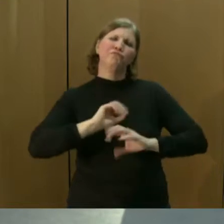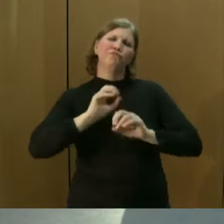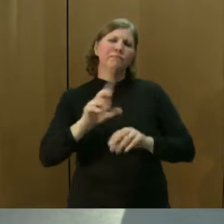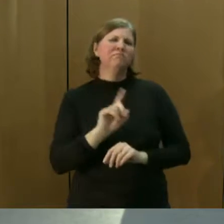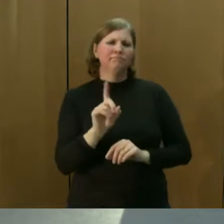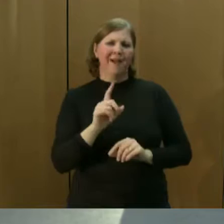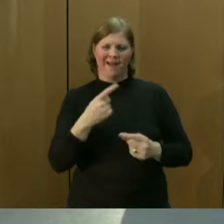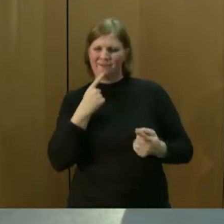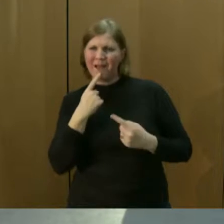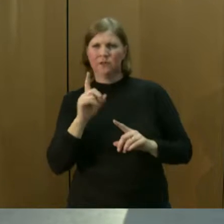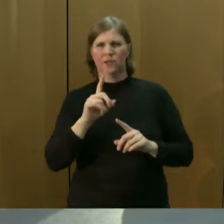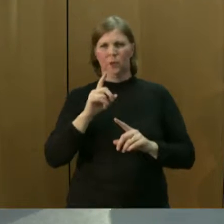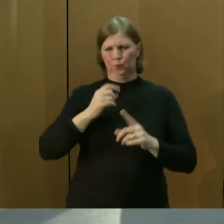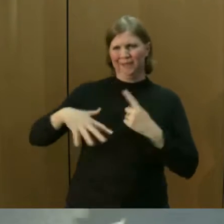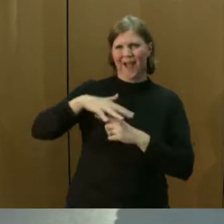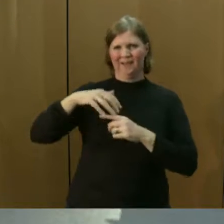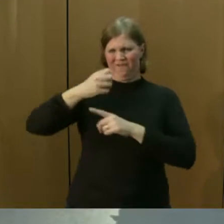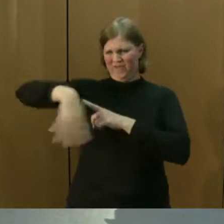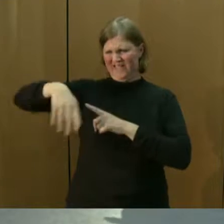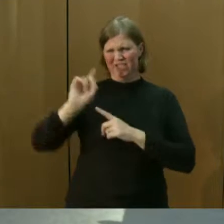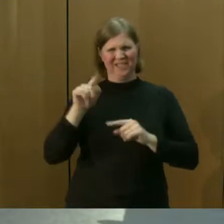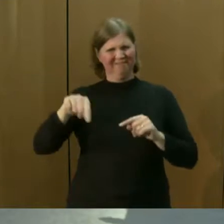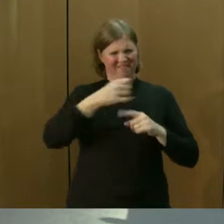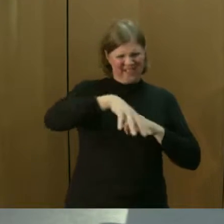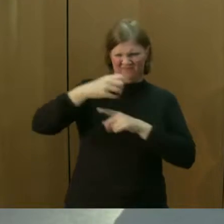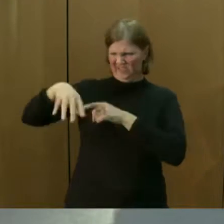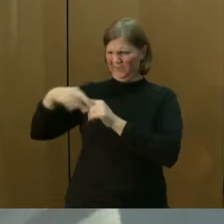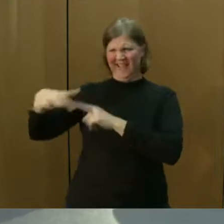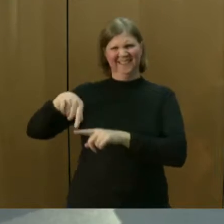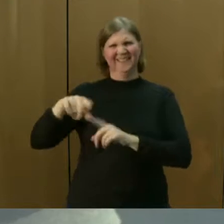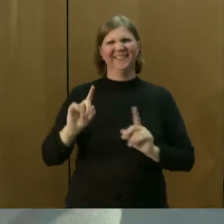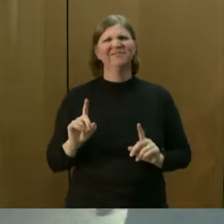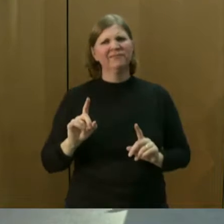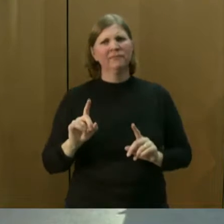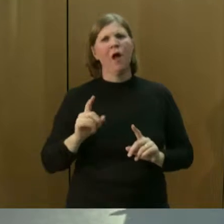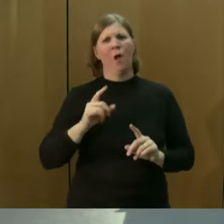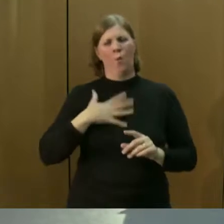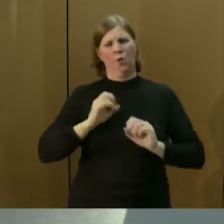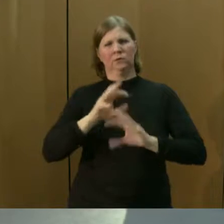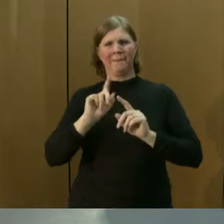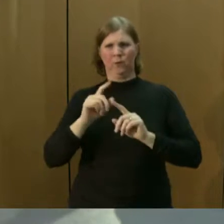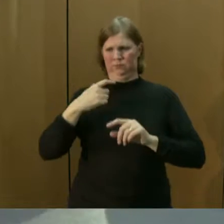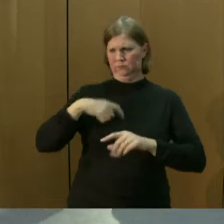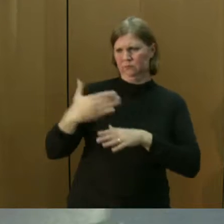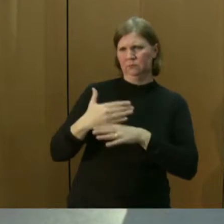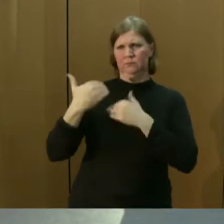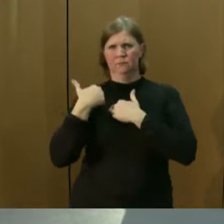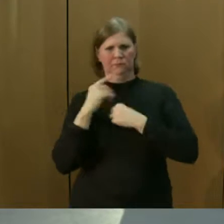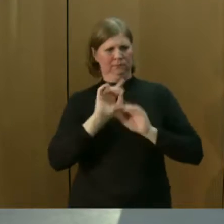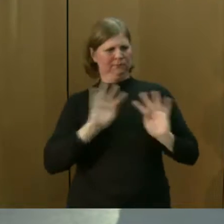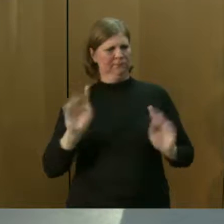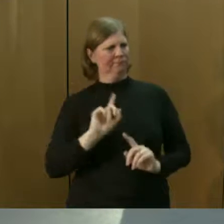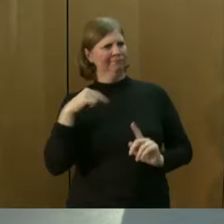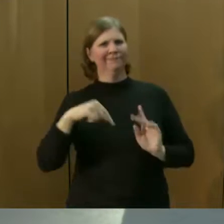the various roles that we play within the organisation, but I guess the overall strategy, what